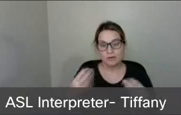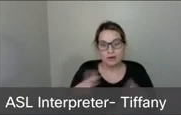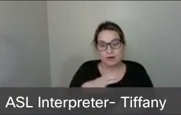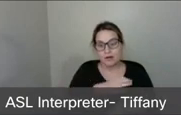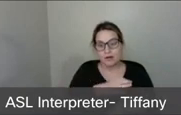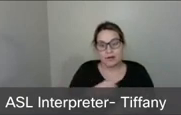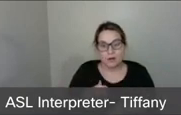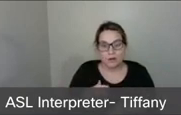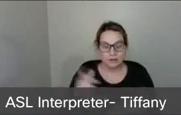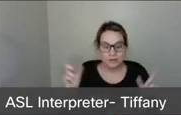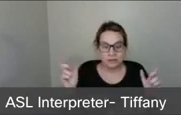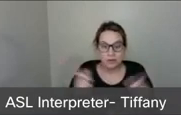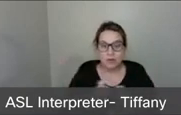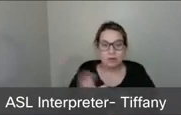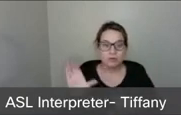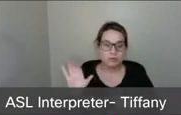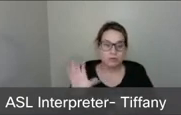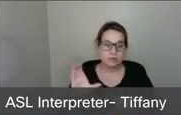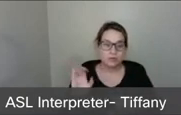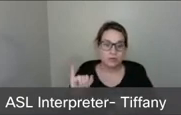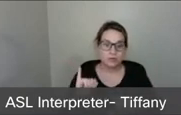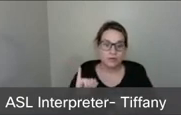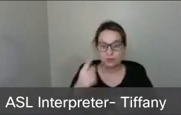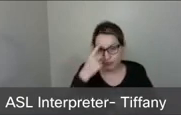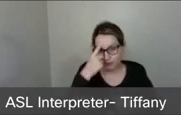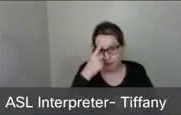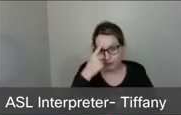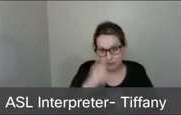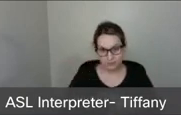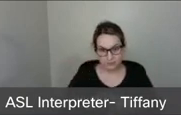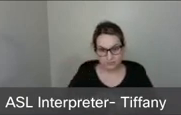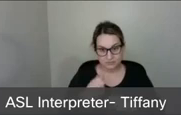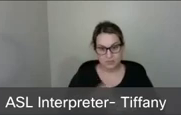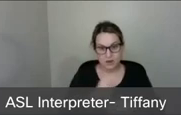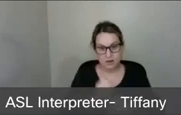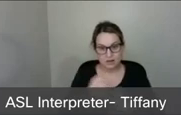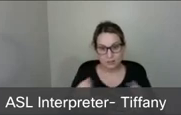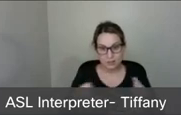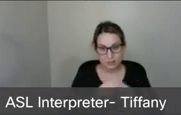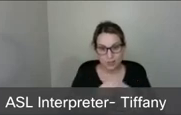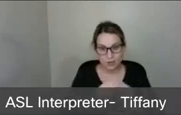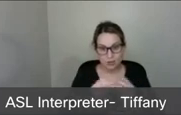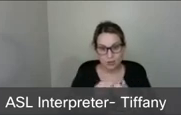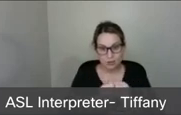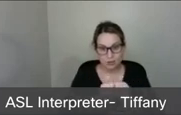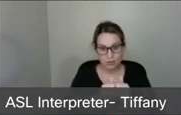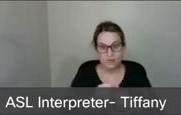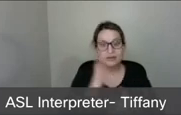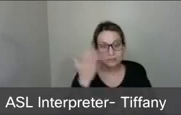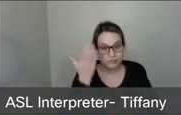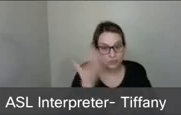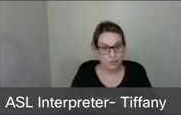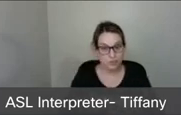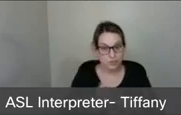take smaller communities of interest into consideration and make them more competitive. This has been proven in